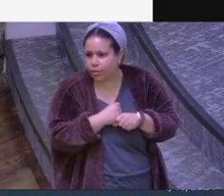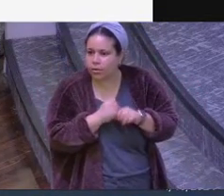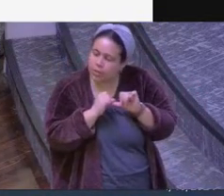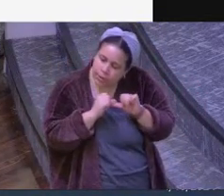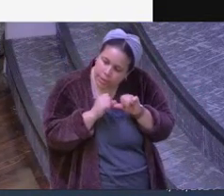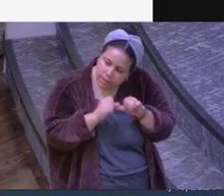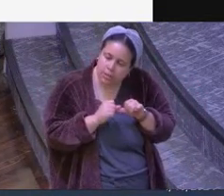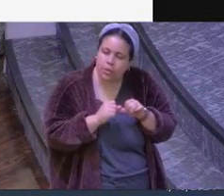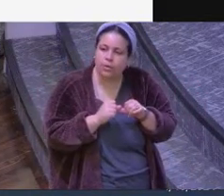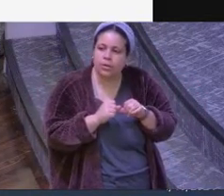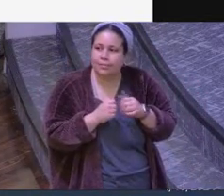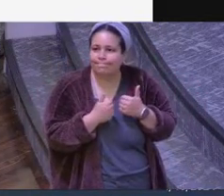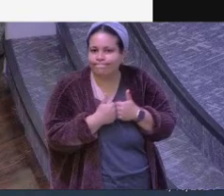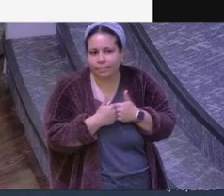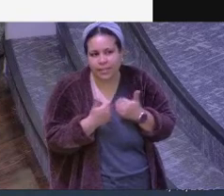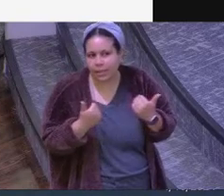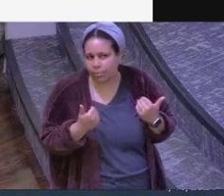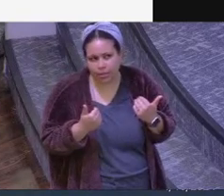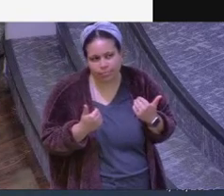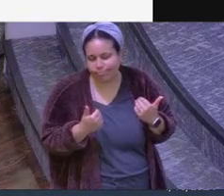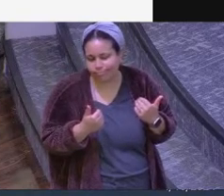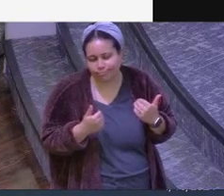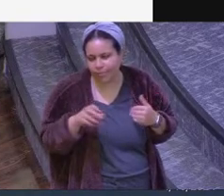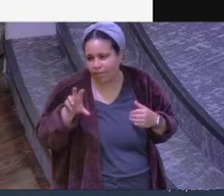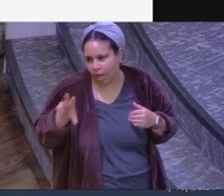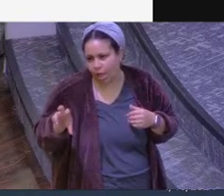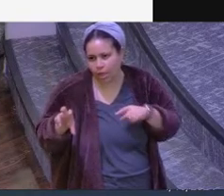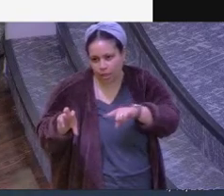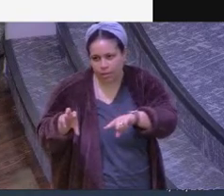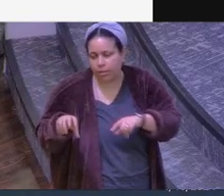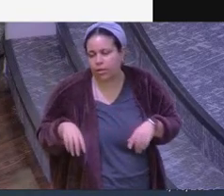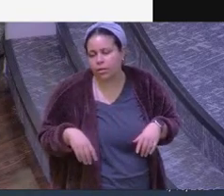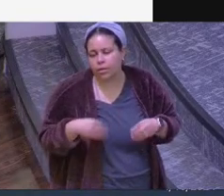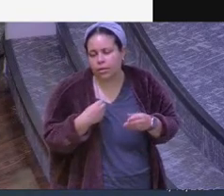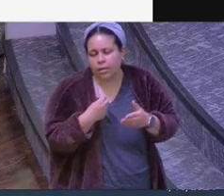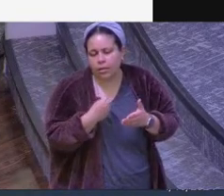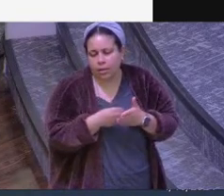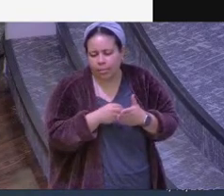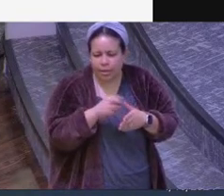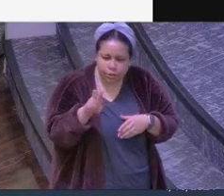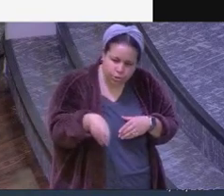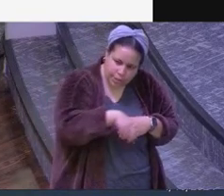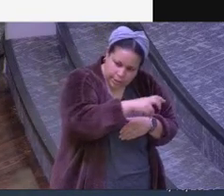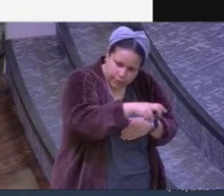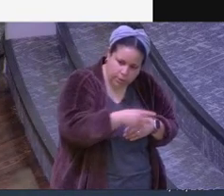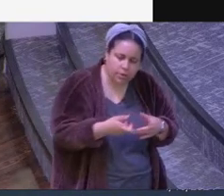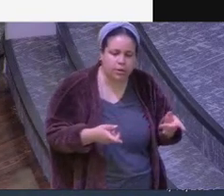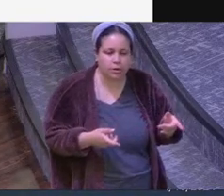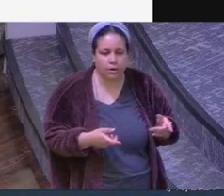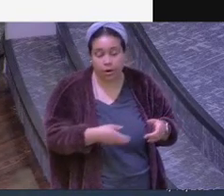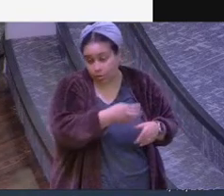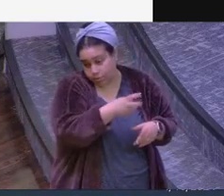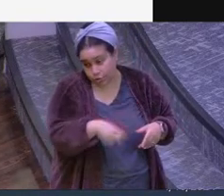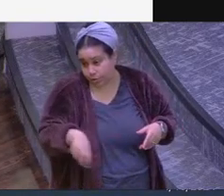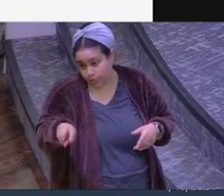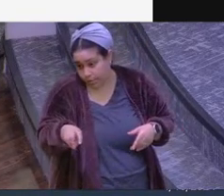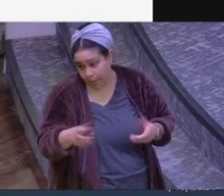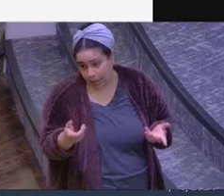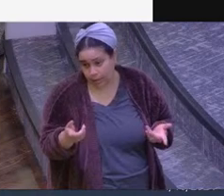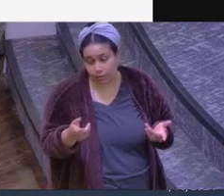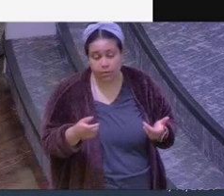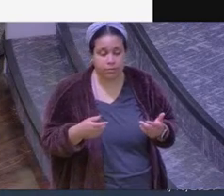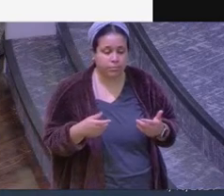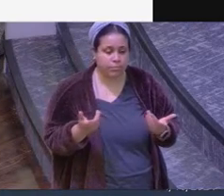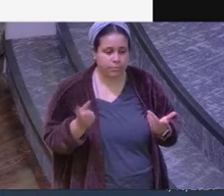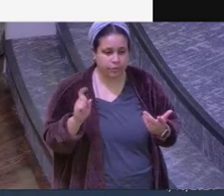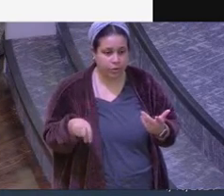continue. It's just a separate fund. You transfer the money over. You can also transfer that money back if you ever need to, back into the